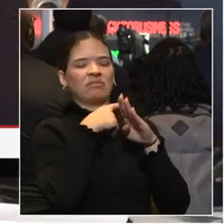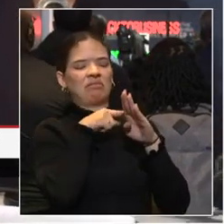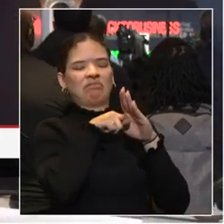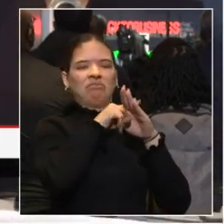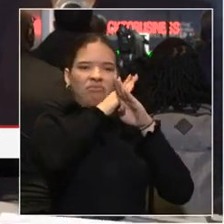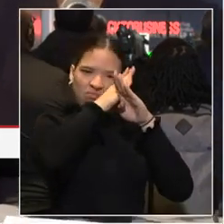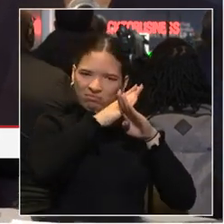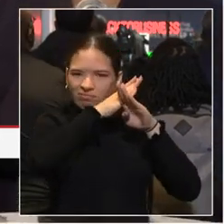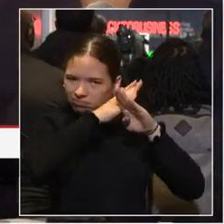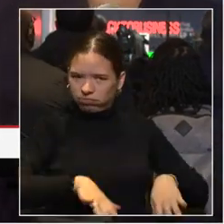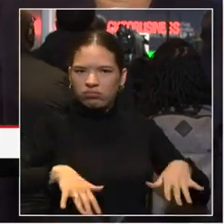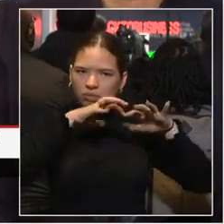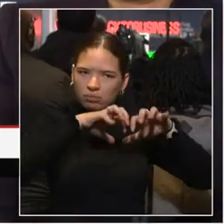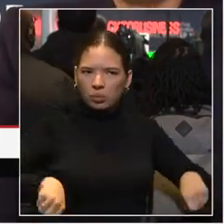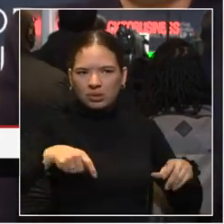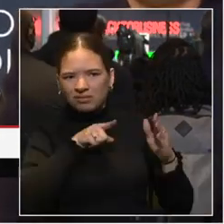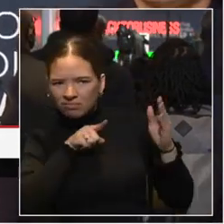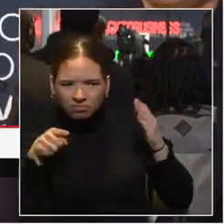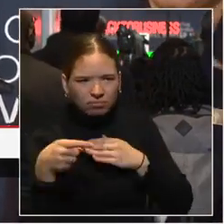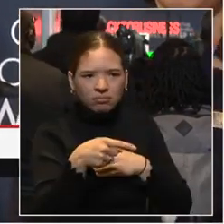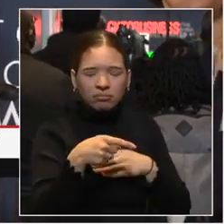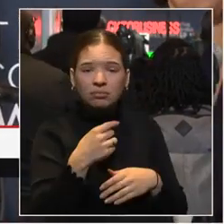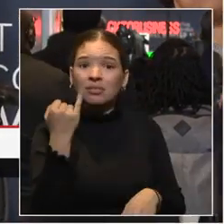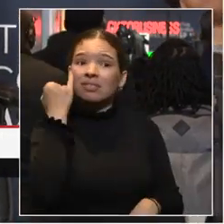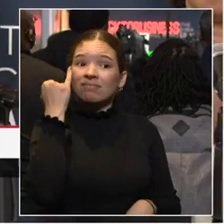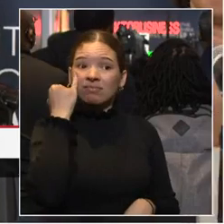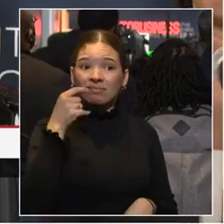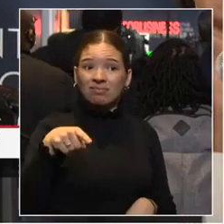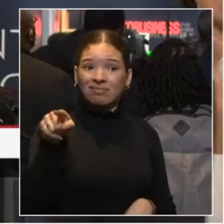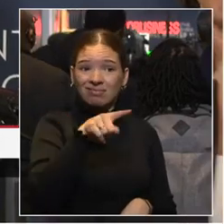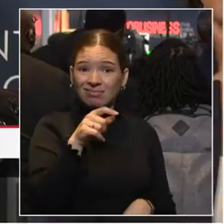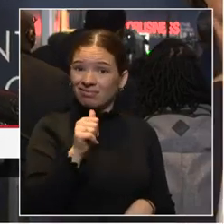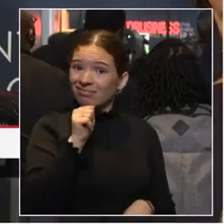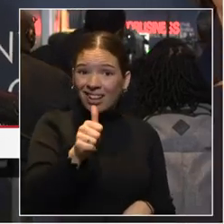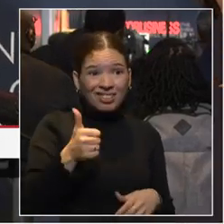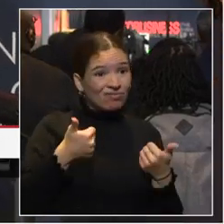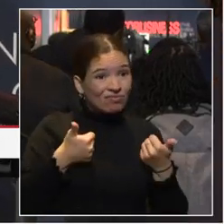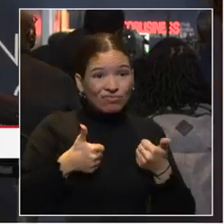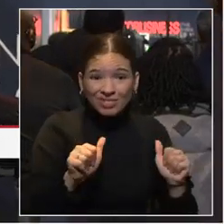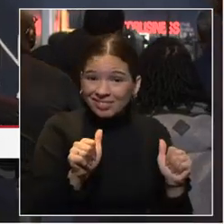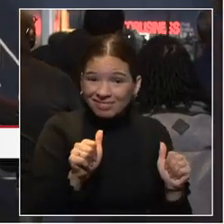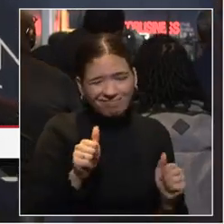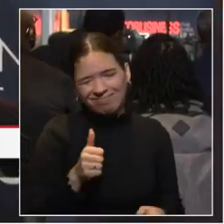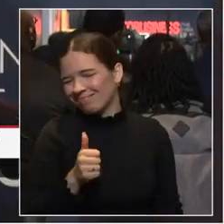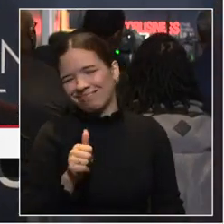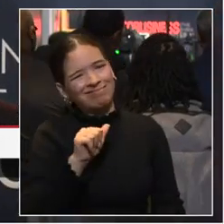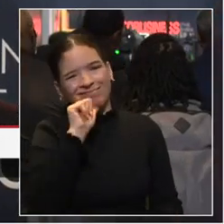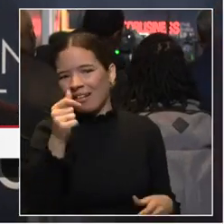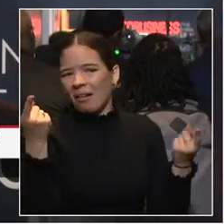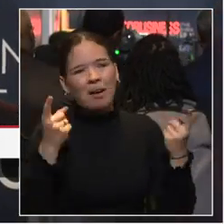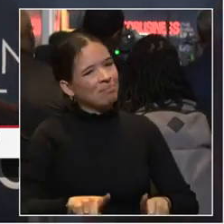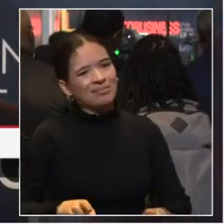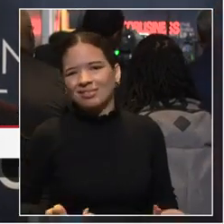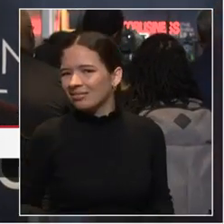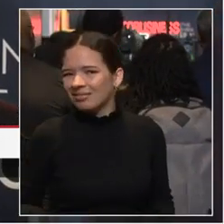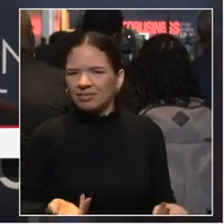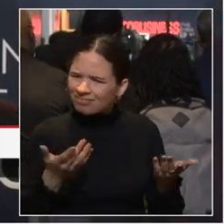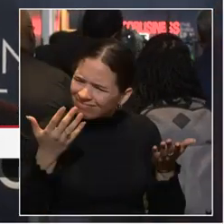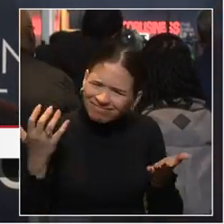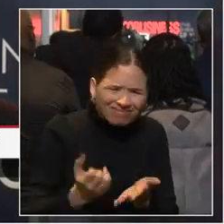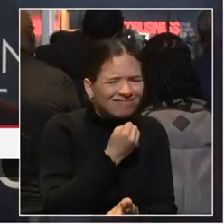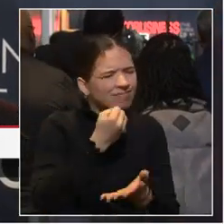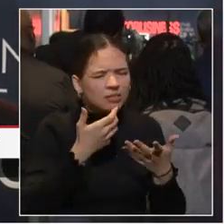you miss 100% of the shots you don't take, right? That's the old saying, right? So one of the biggest things we preach here